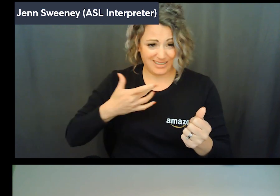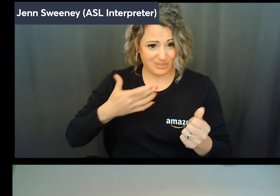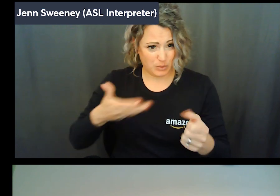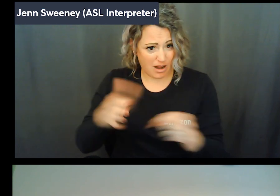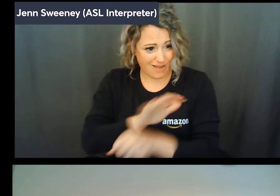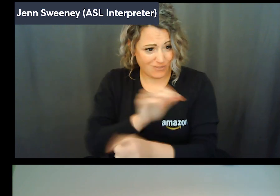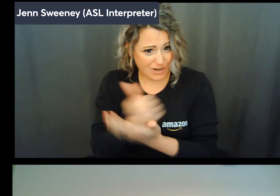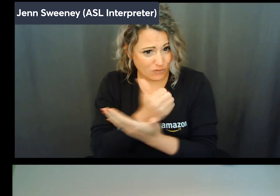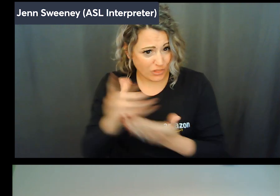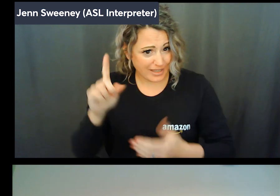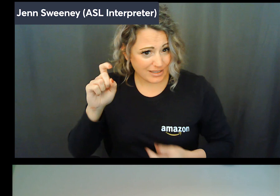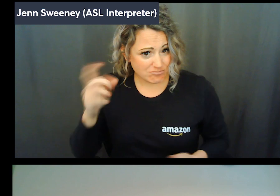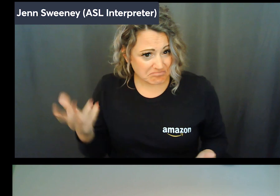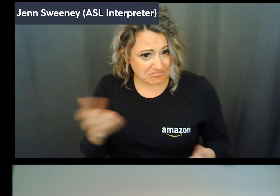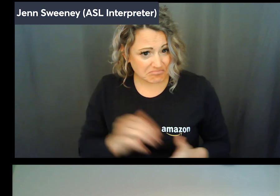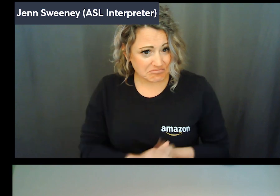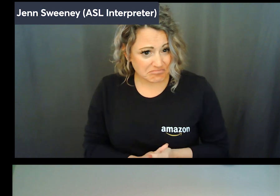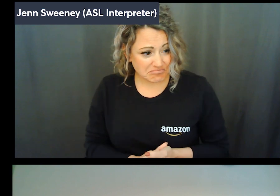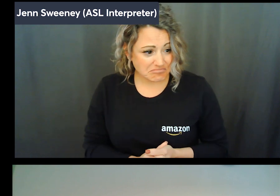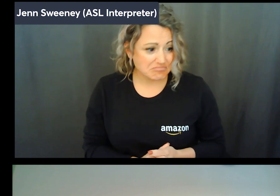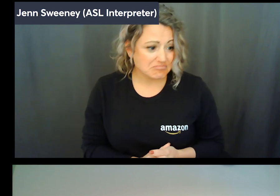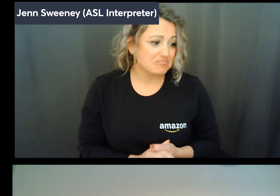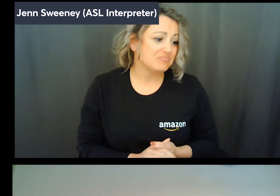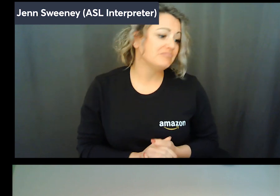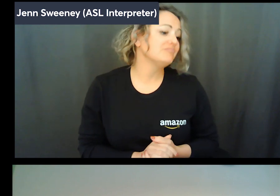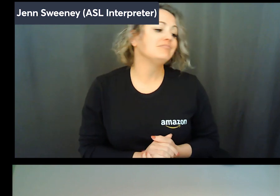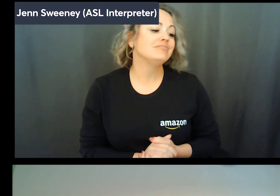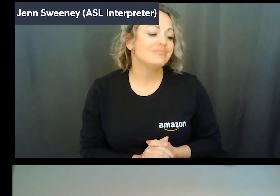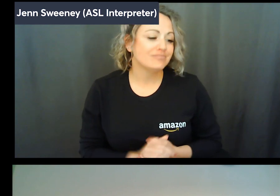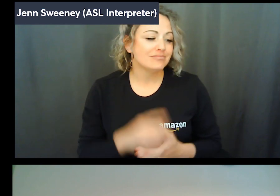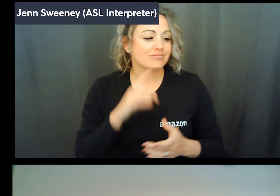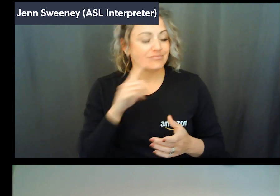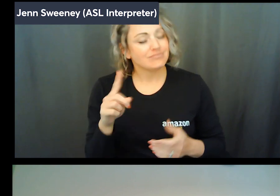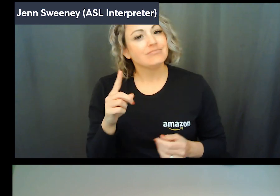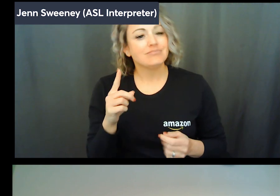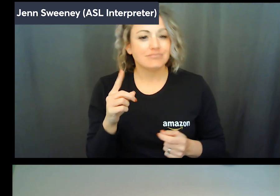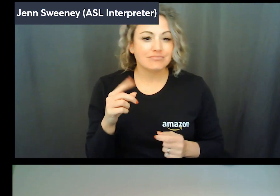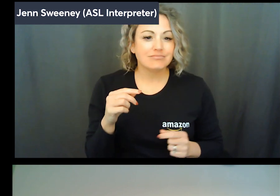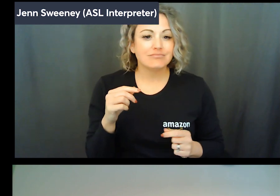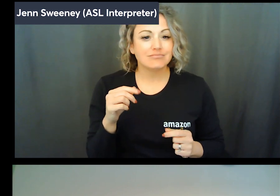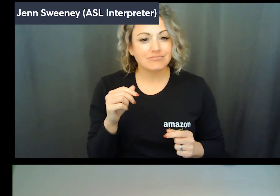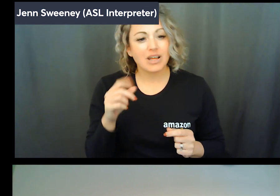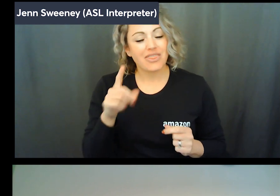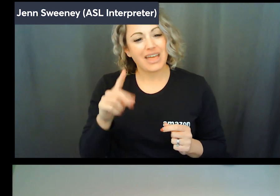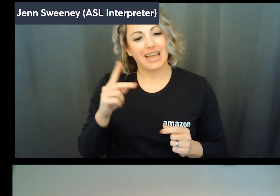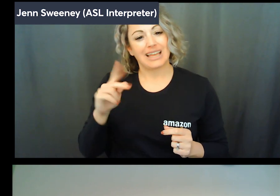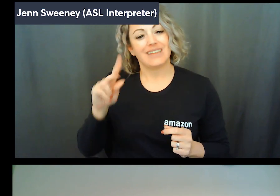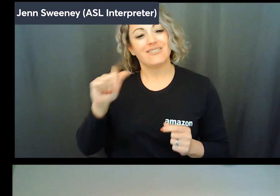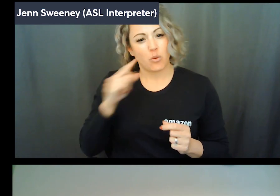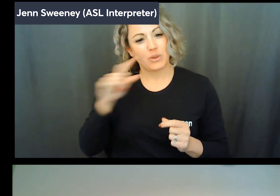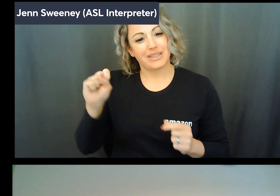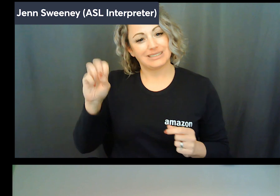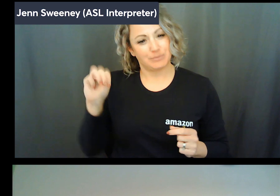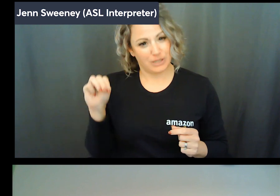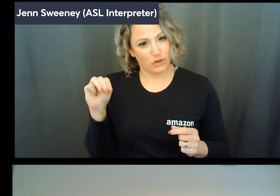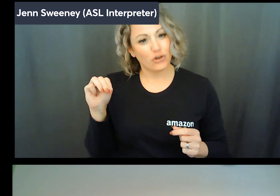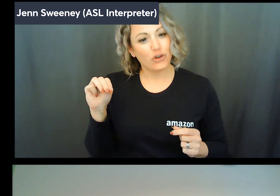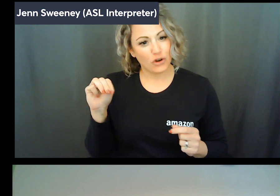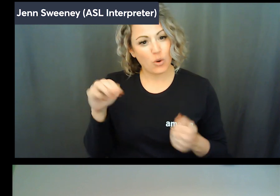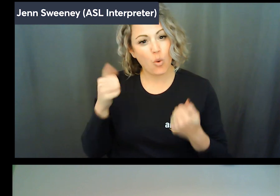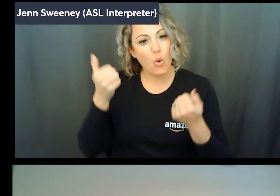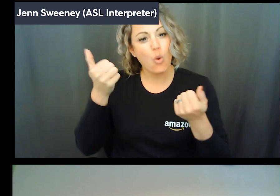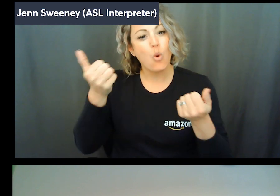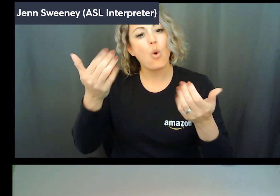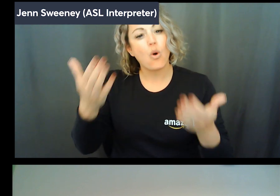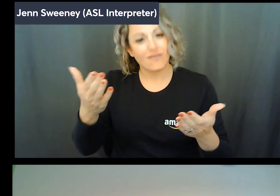here? I think the key advantage with SageMaker is that it offers a